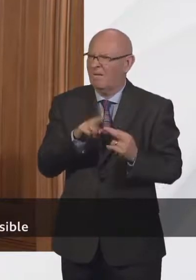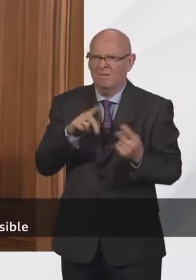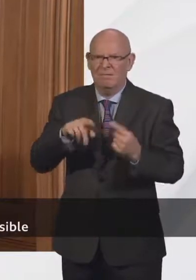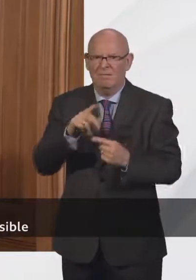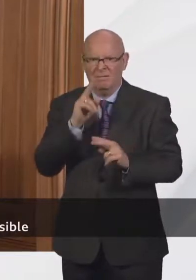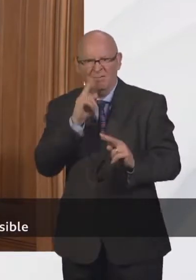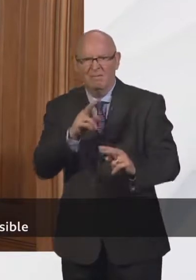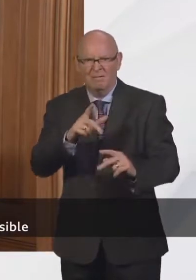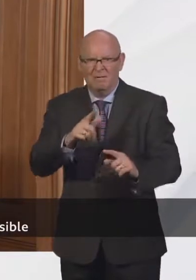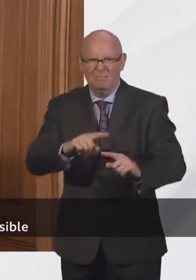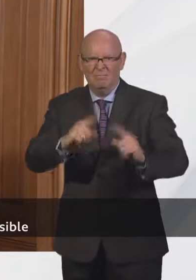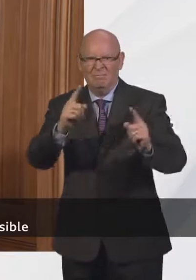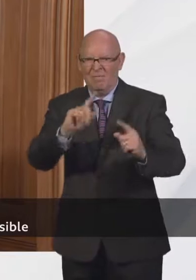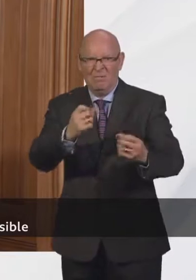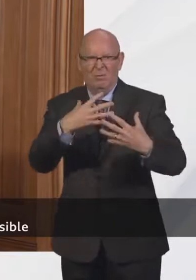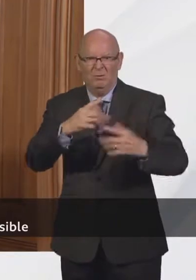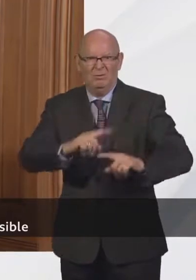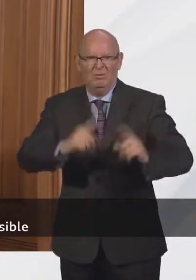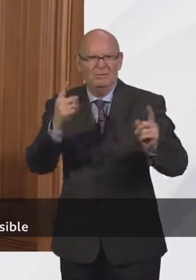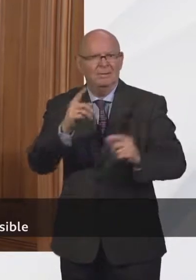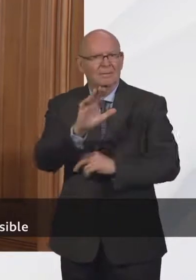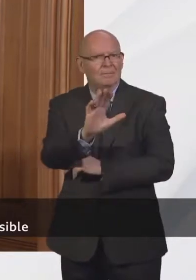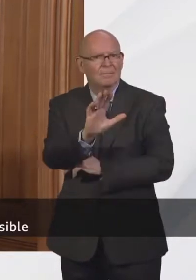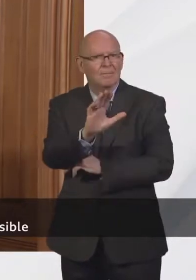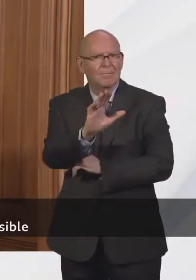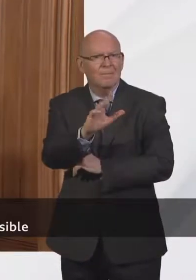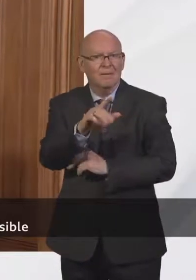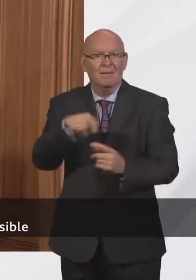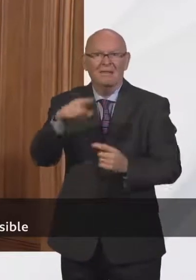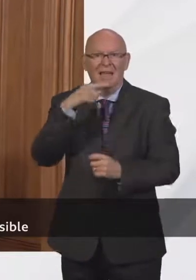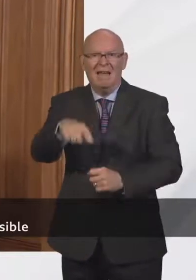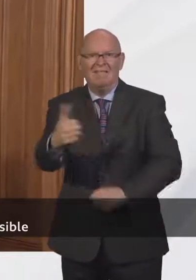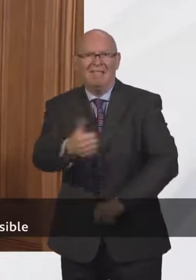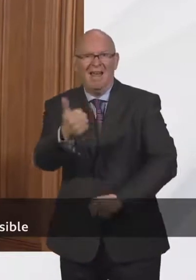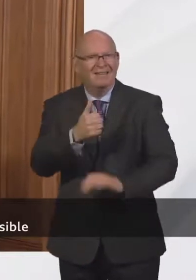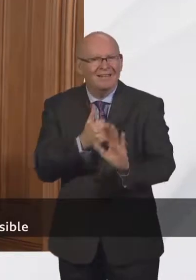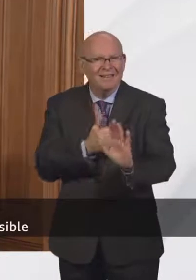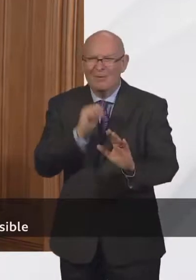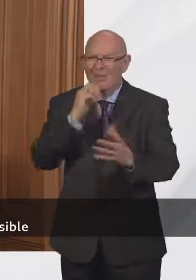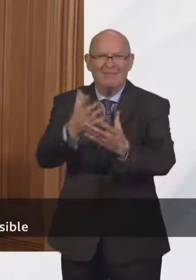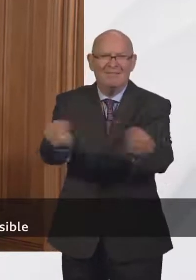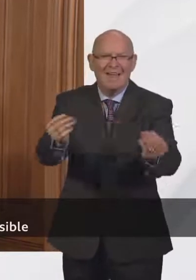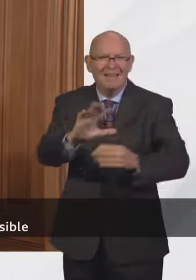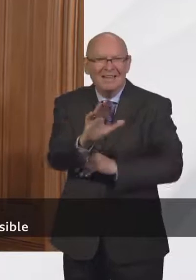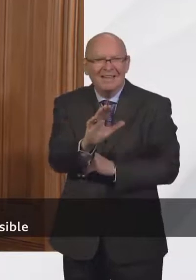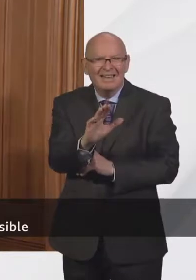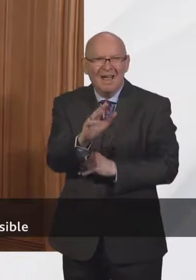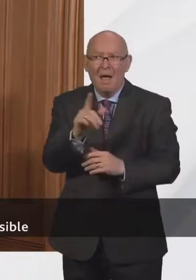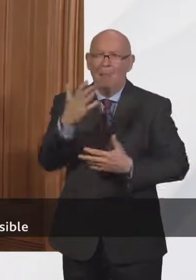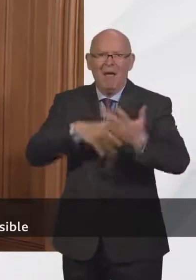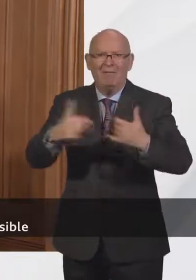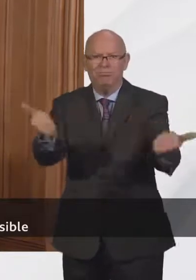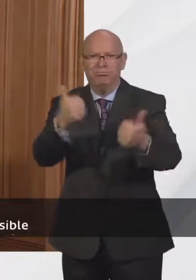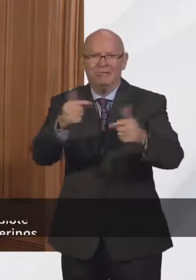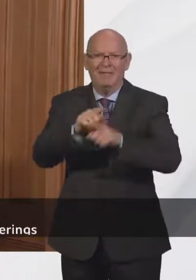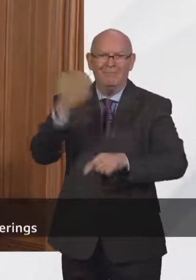sure. So it is absolutely critical people stick to the guidance that's being given. It's a changed guidance, but there are still very significant